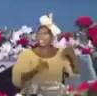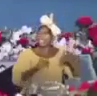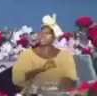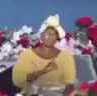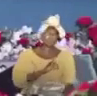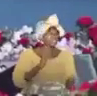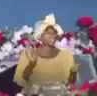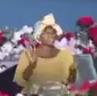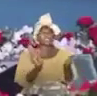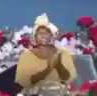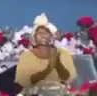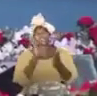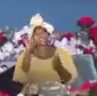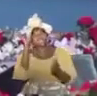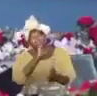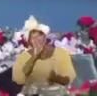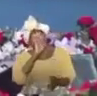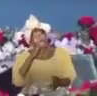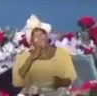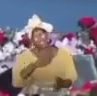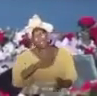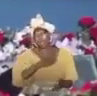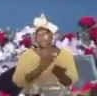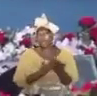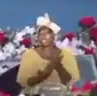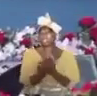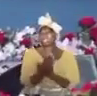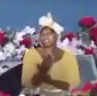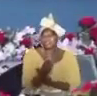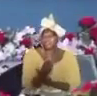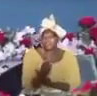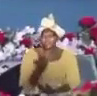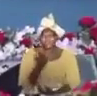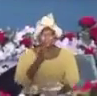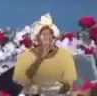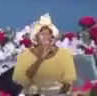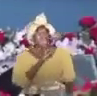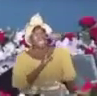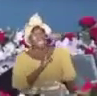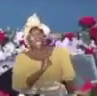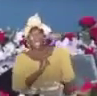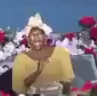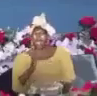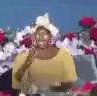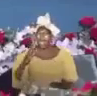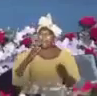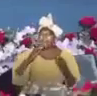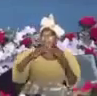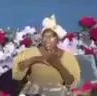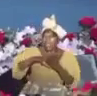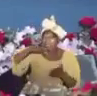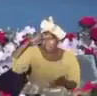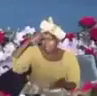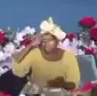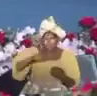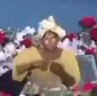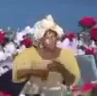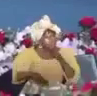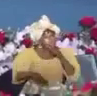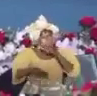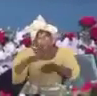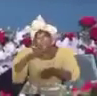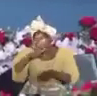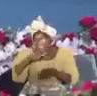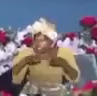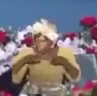I will seek you in the morning. I have learned to walk in